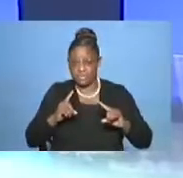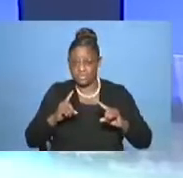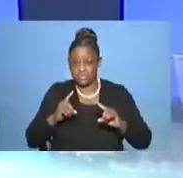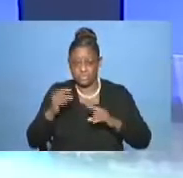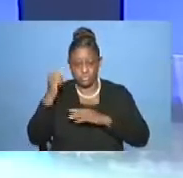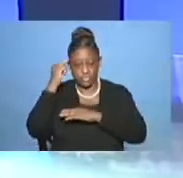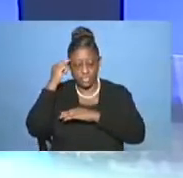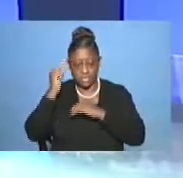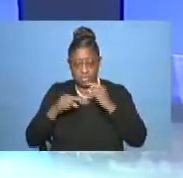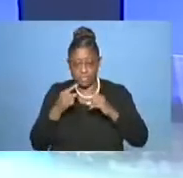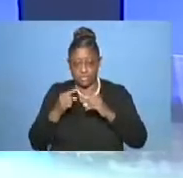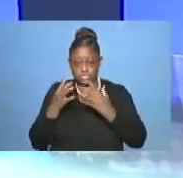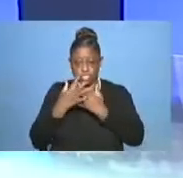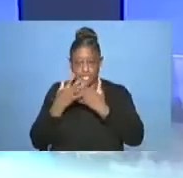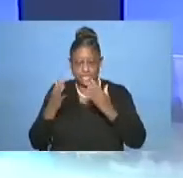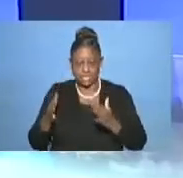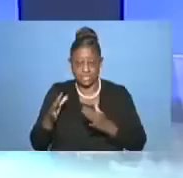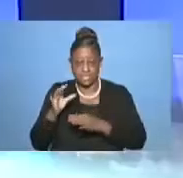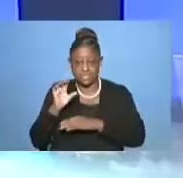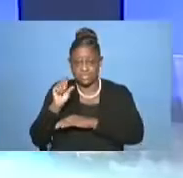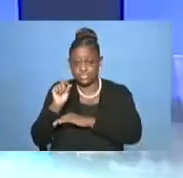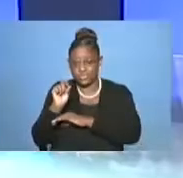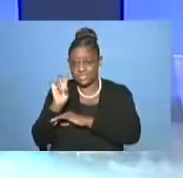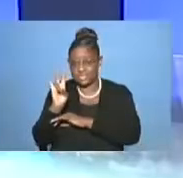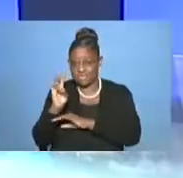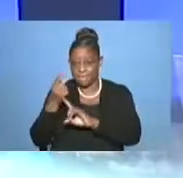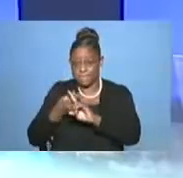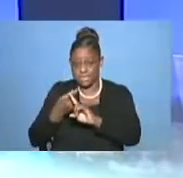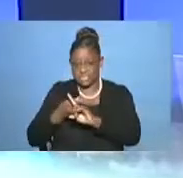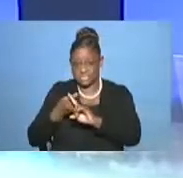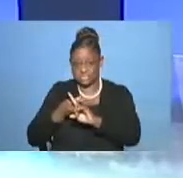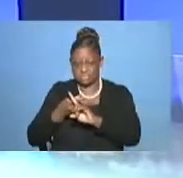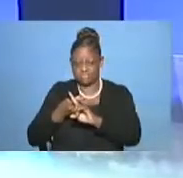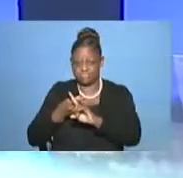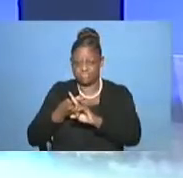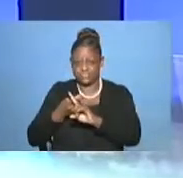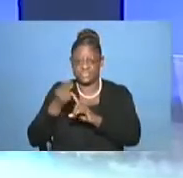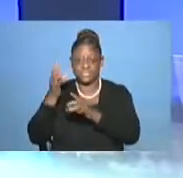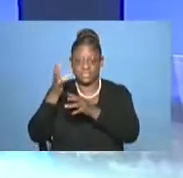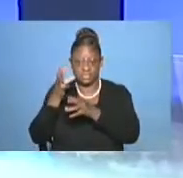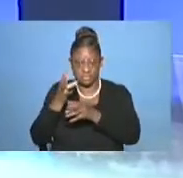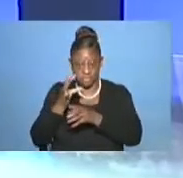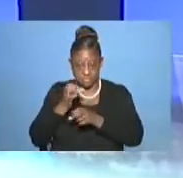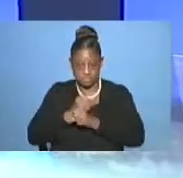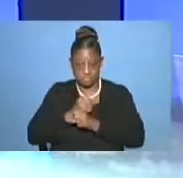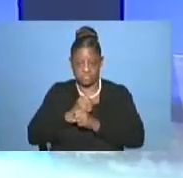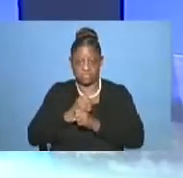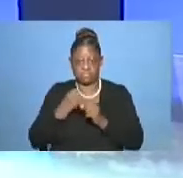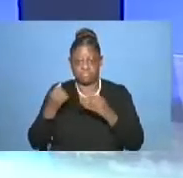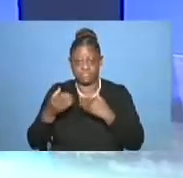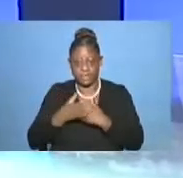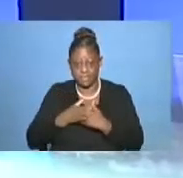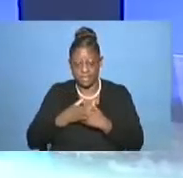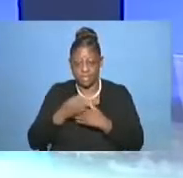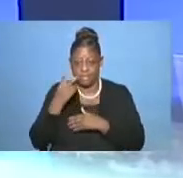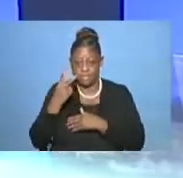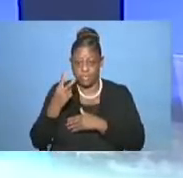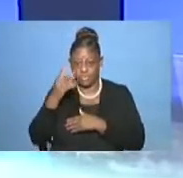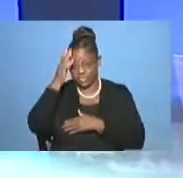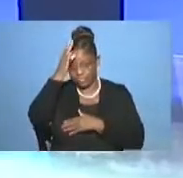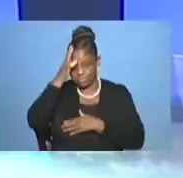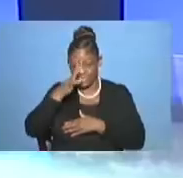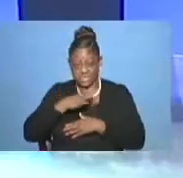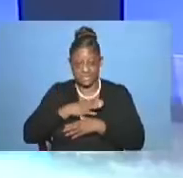on remand, 27 months was deducted from the sentences of both appellants. Both men appealed on the grounds